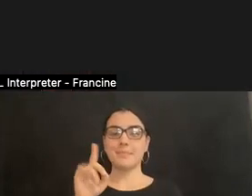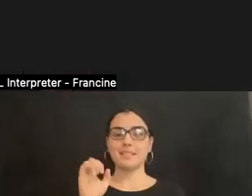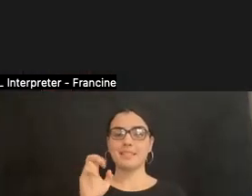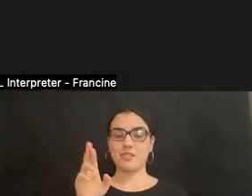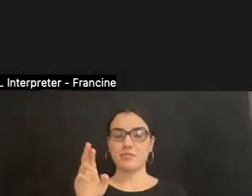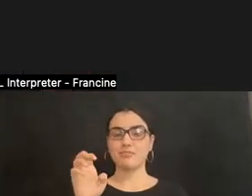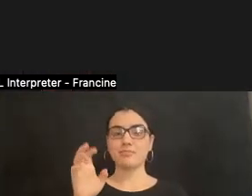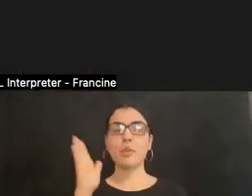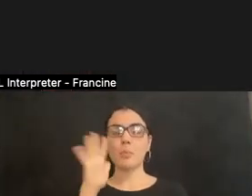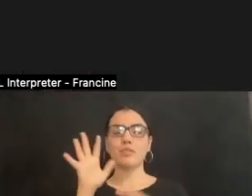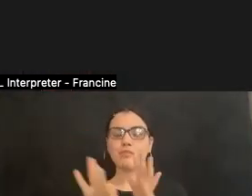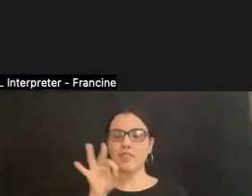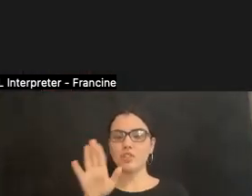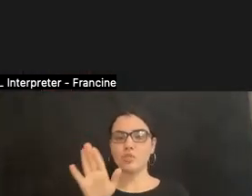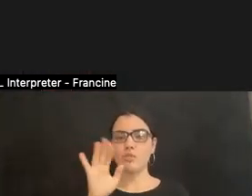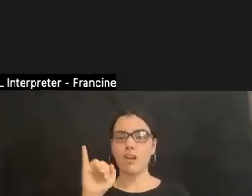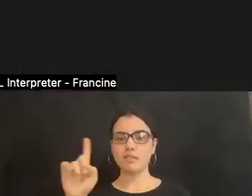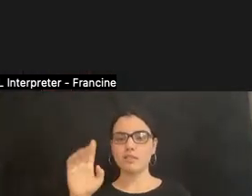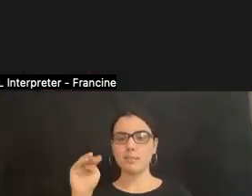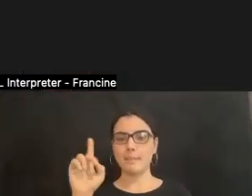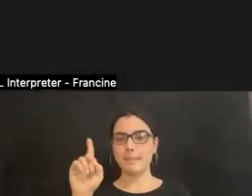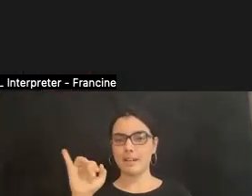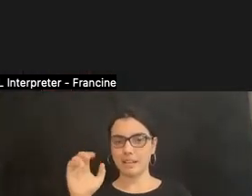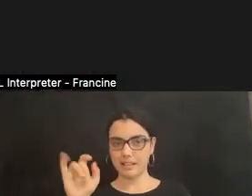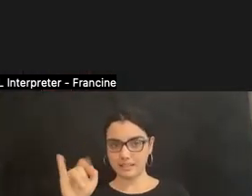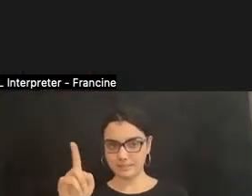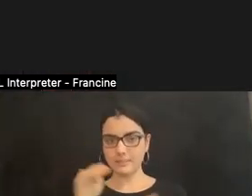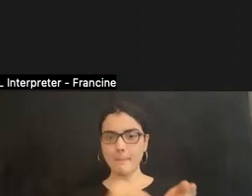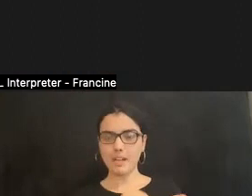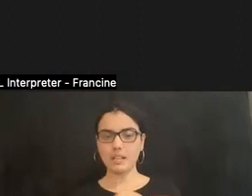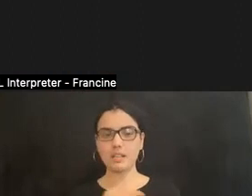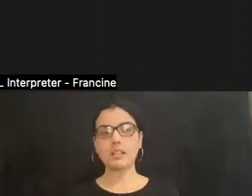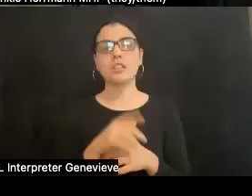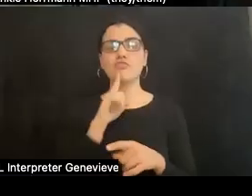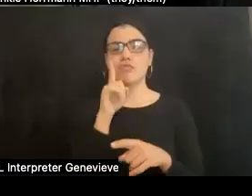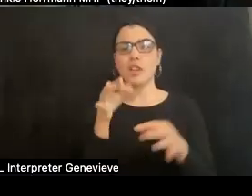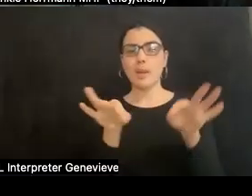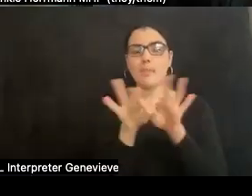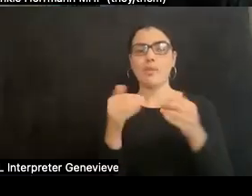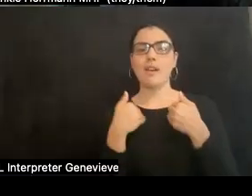based on your Medicaid ID. So that's the important one to always be able to have on hand for yourself.